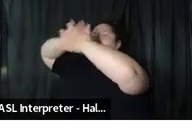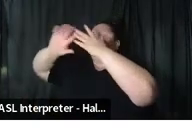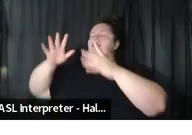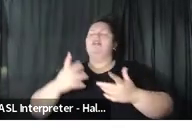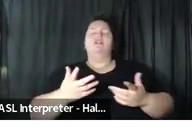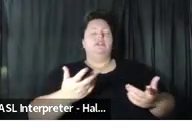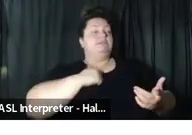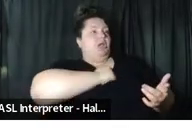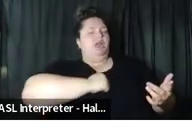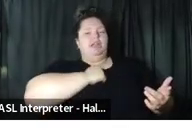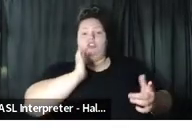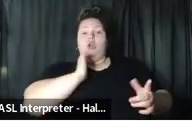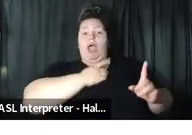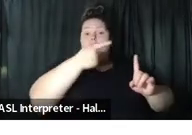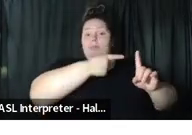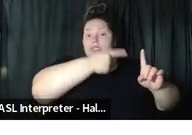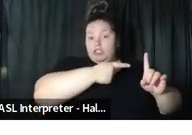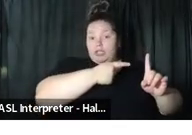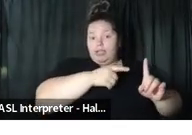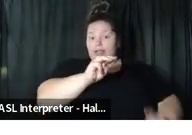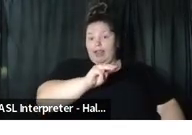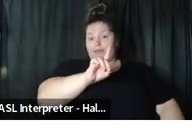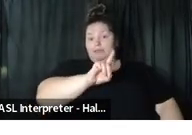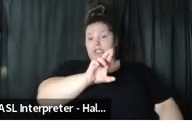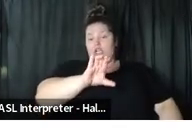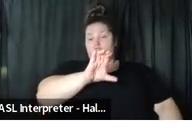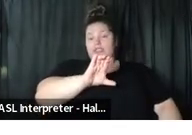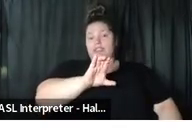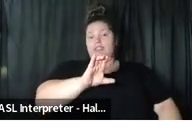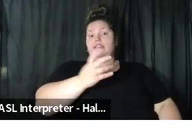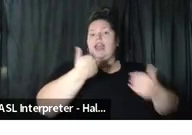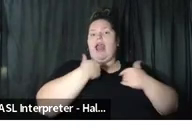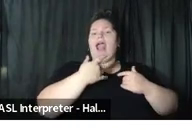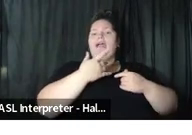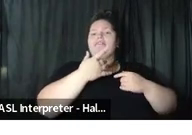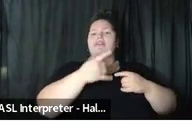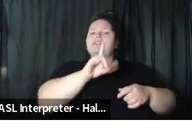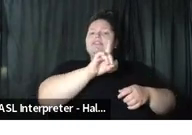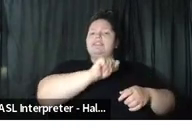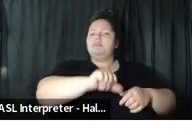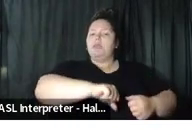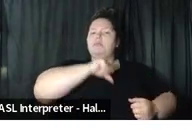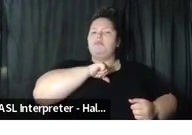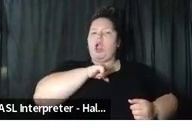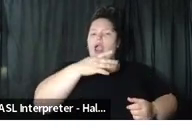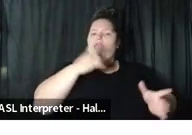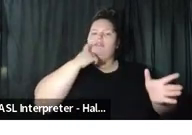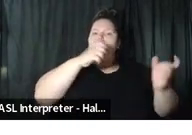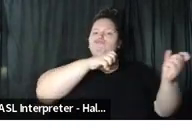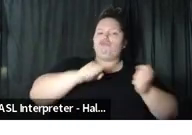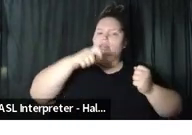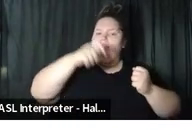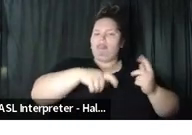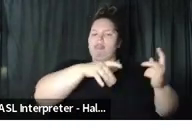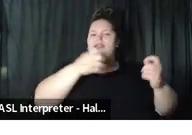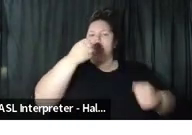mission at Michigan Disability Rights Coalition is to cultivate disability pride and strengthen the disability movement by recognizing disability as a